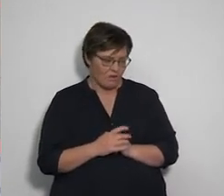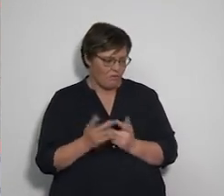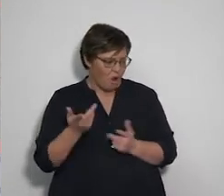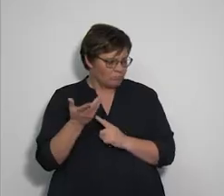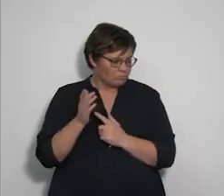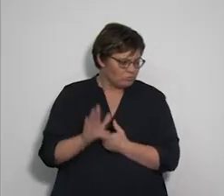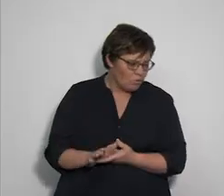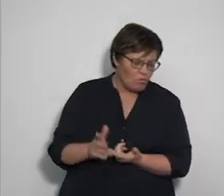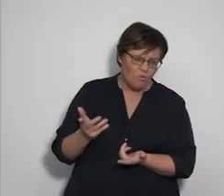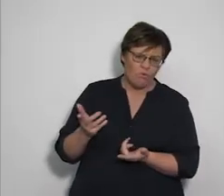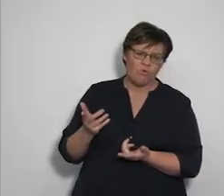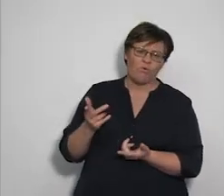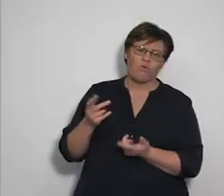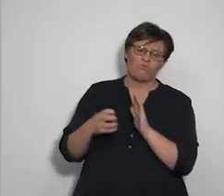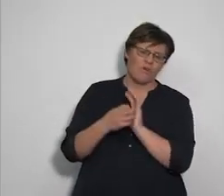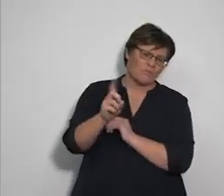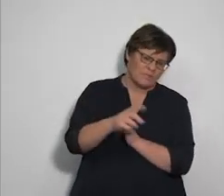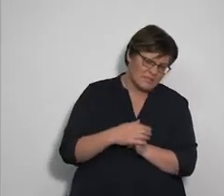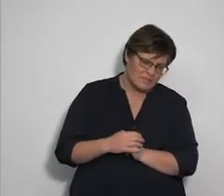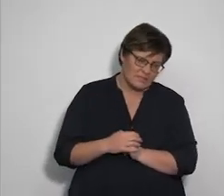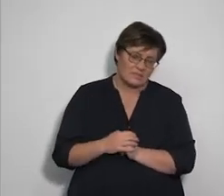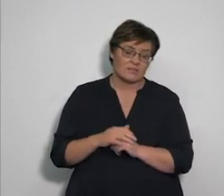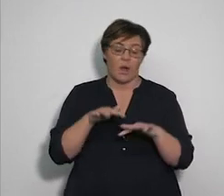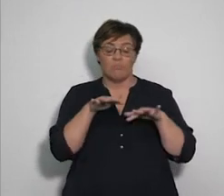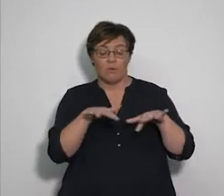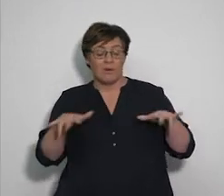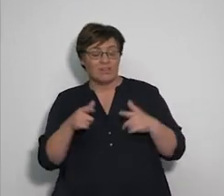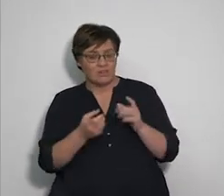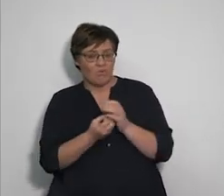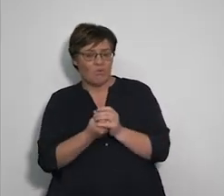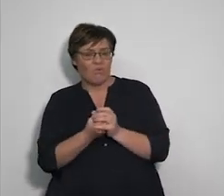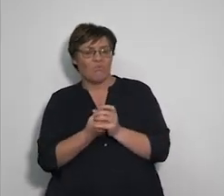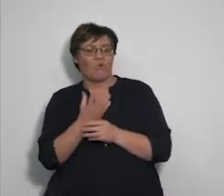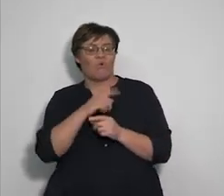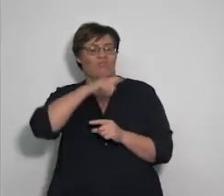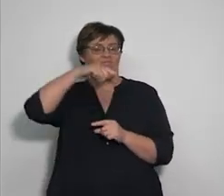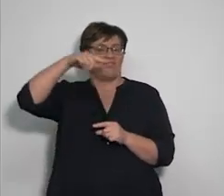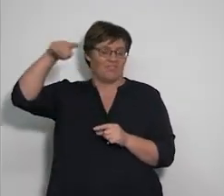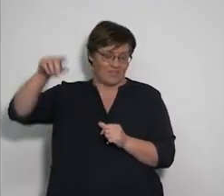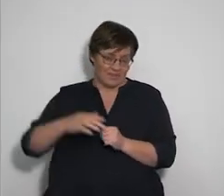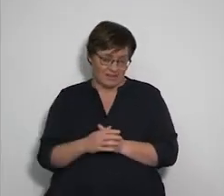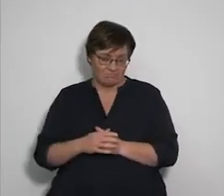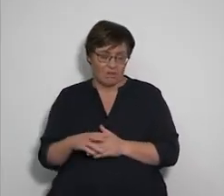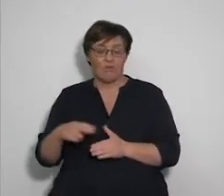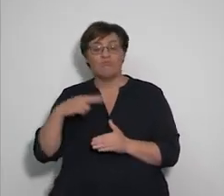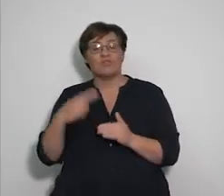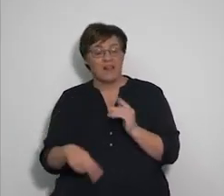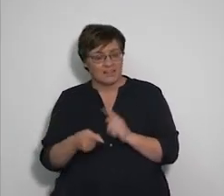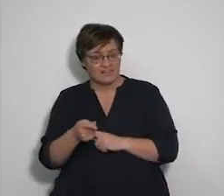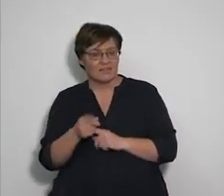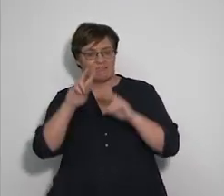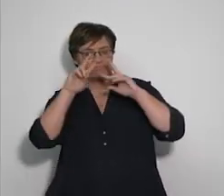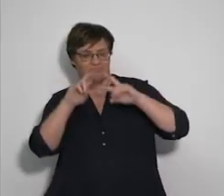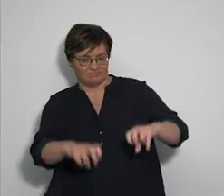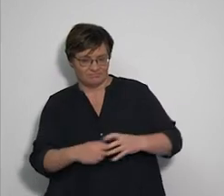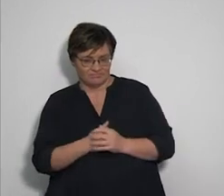graph. Showing, what are we showing in our graph? The population growth curve that resulted